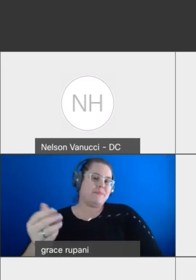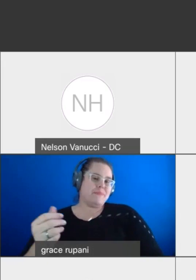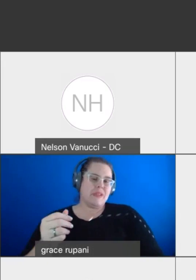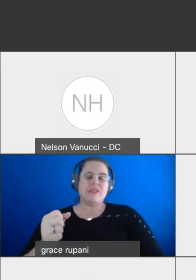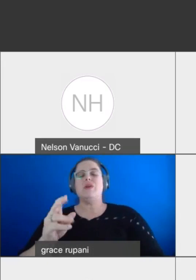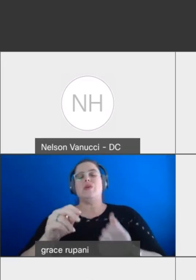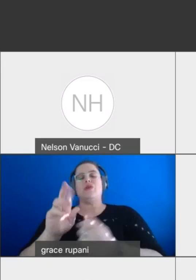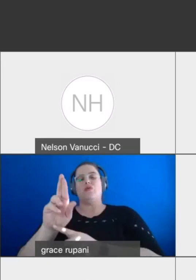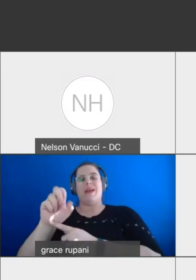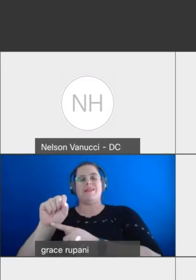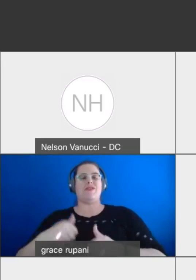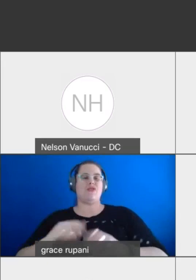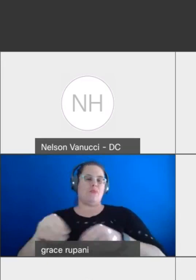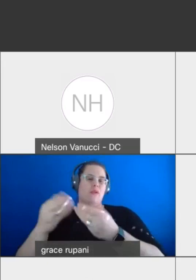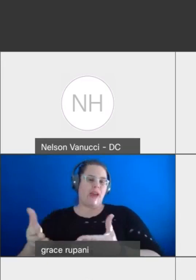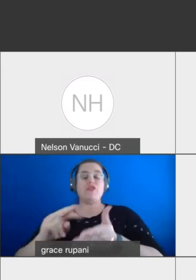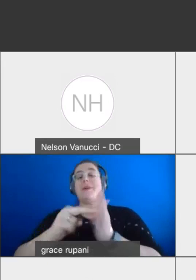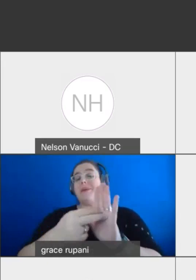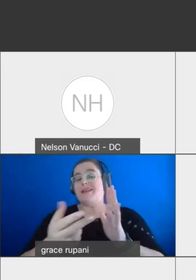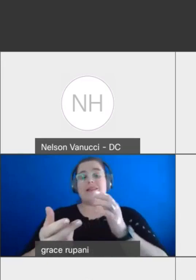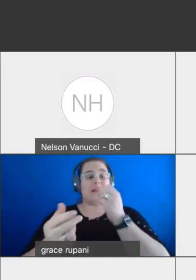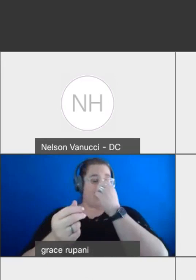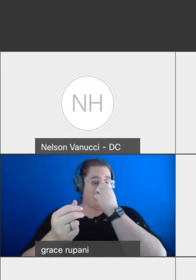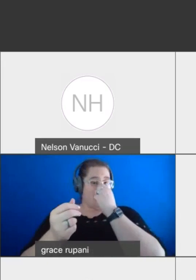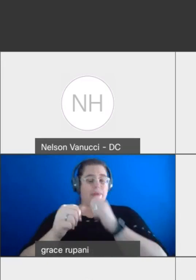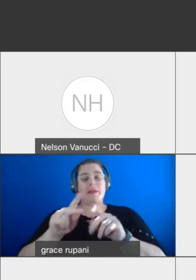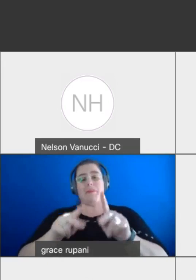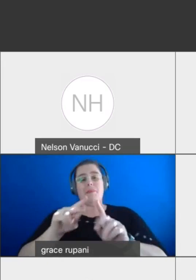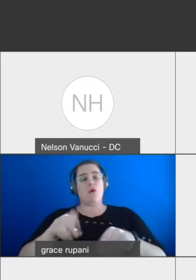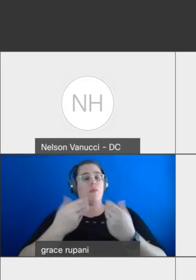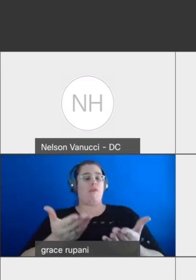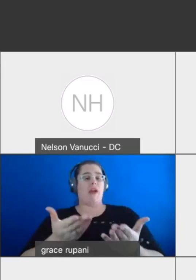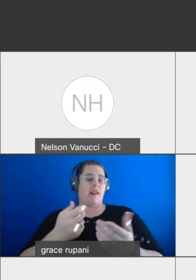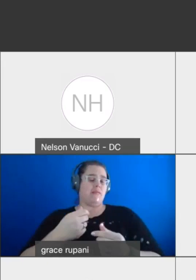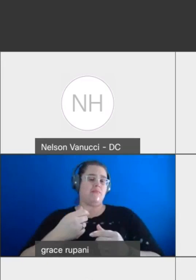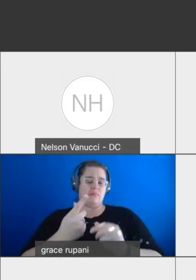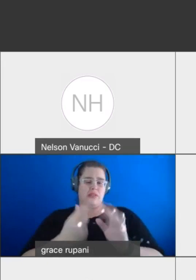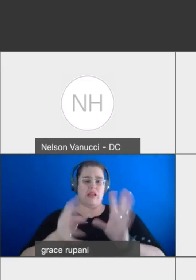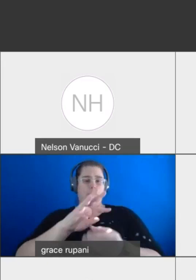people primarily responsible for the wraparound care for a person.